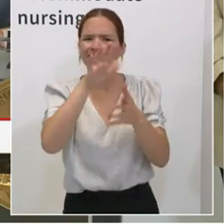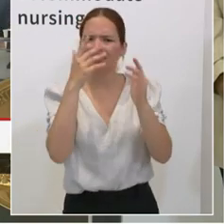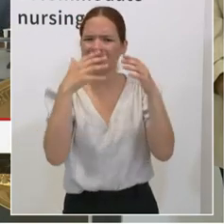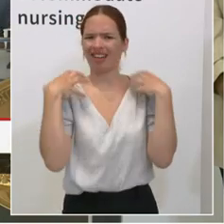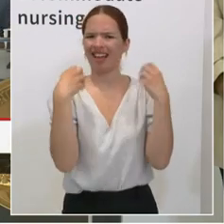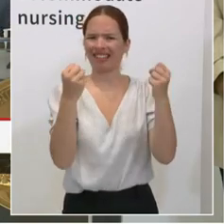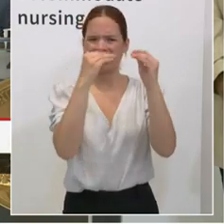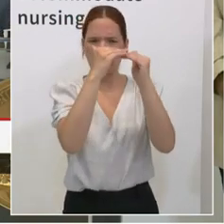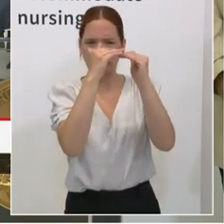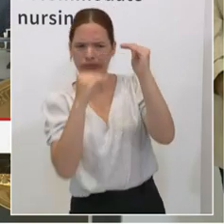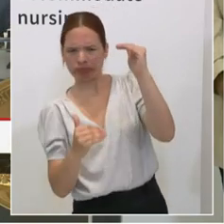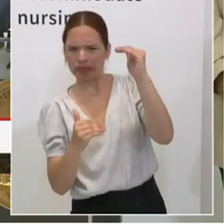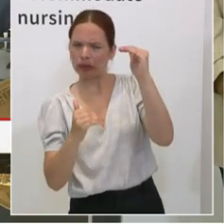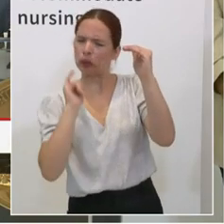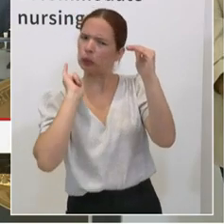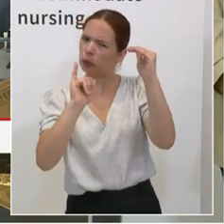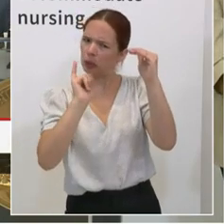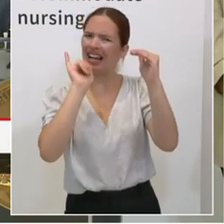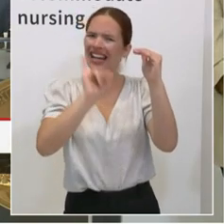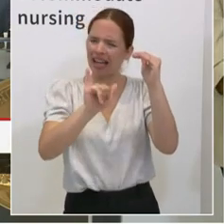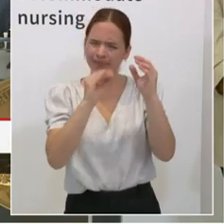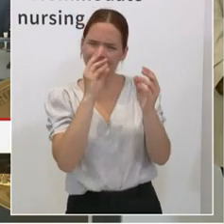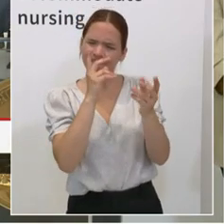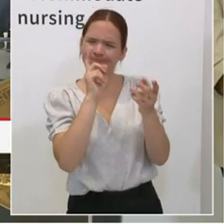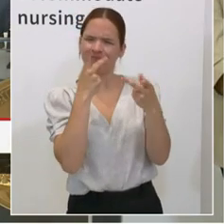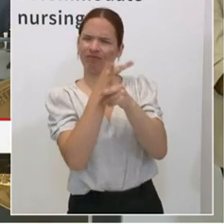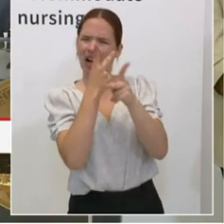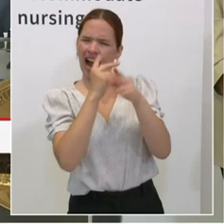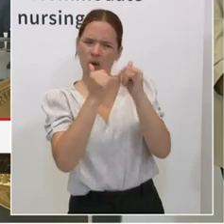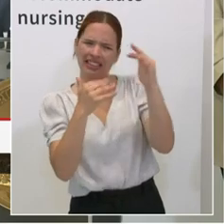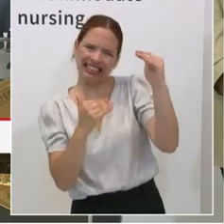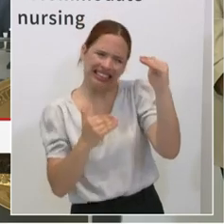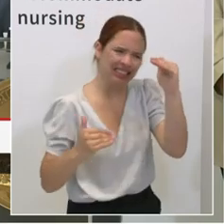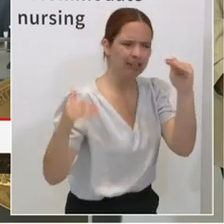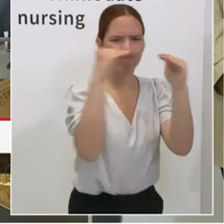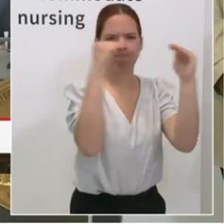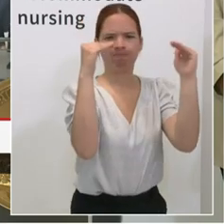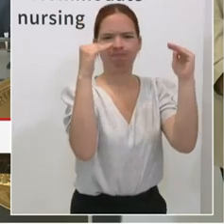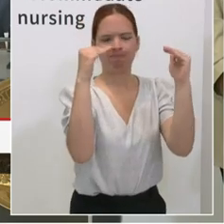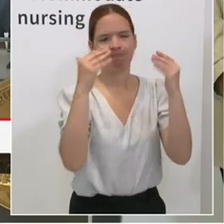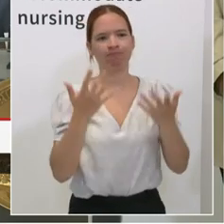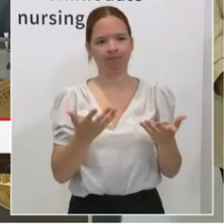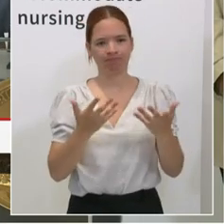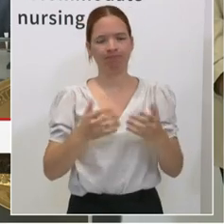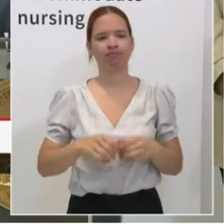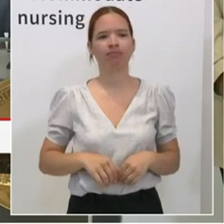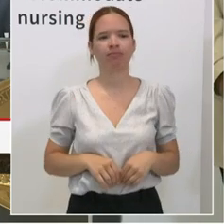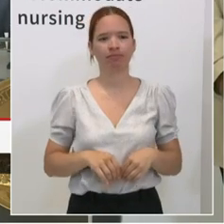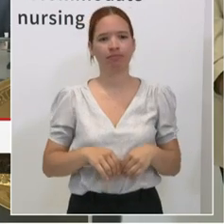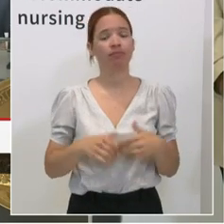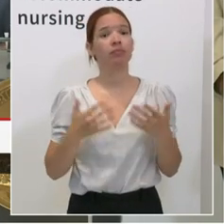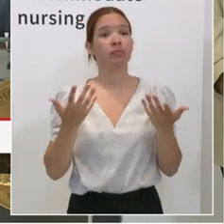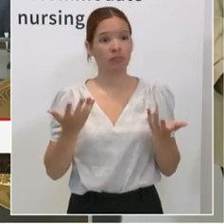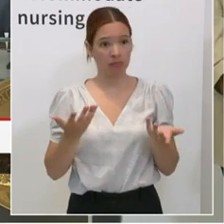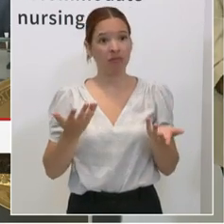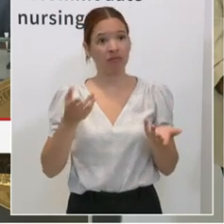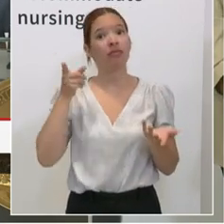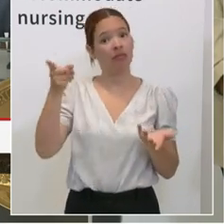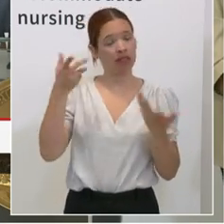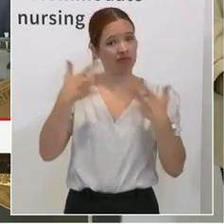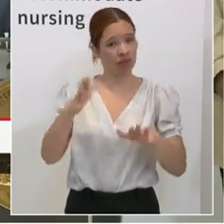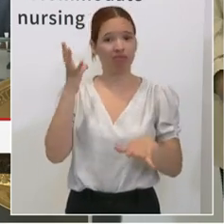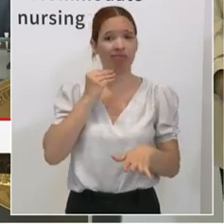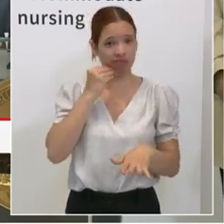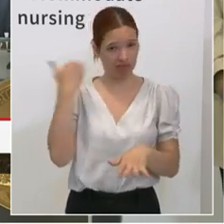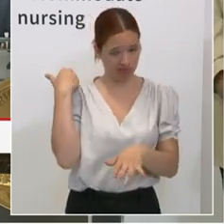residents. During her tenure at the San Francisco Department of Health, Dr. Bennett also worked as a part-time clinician while